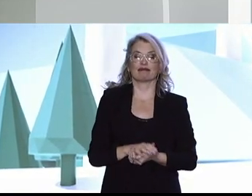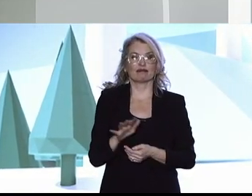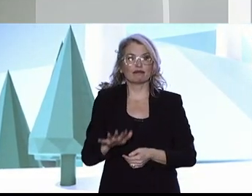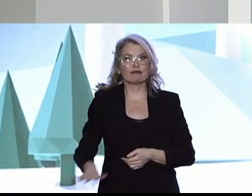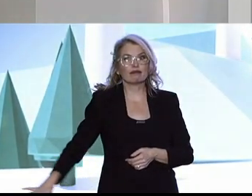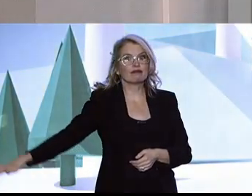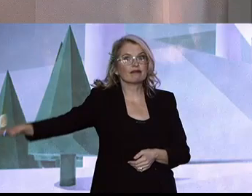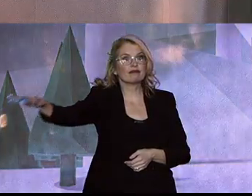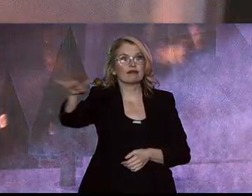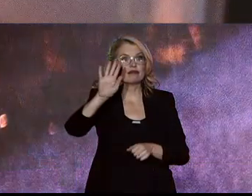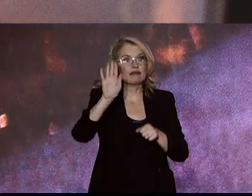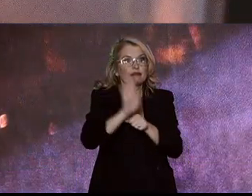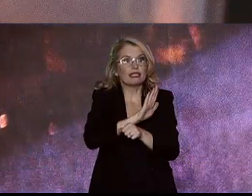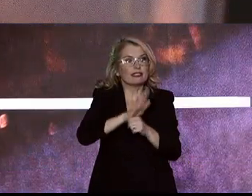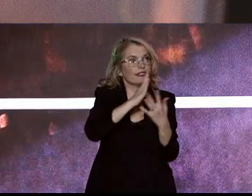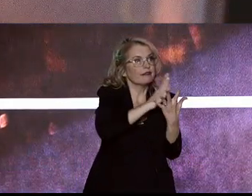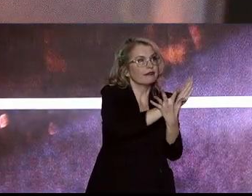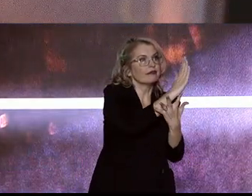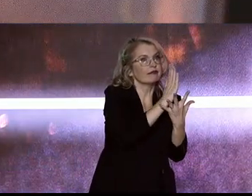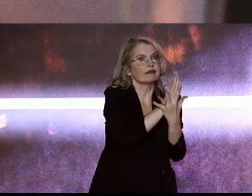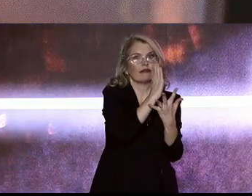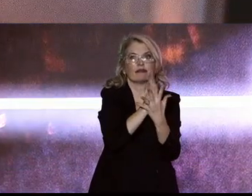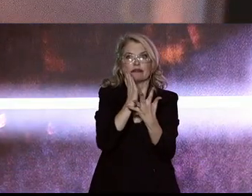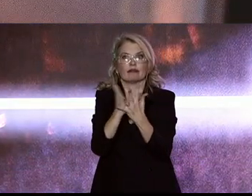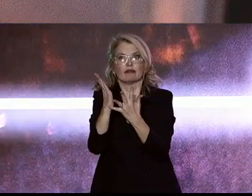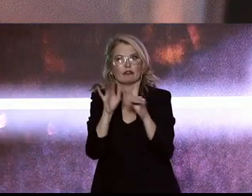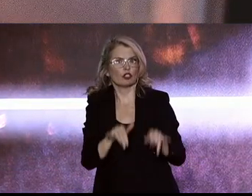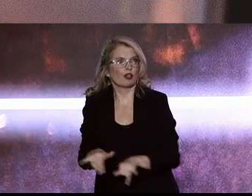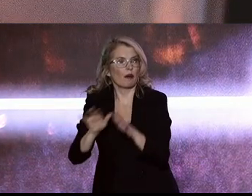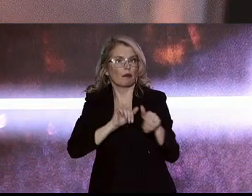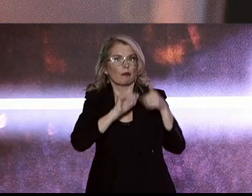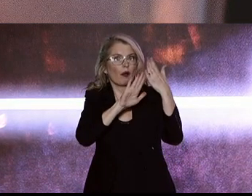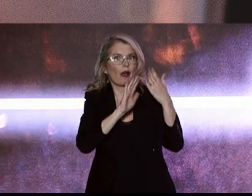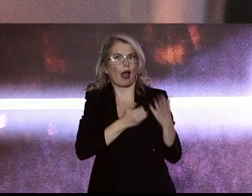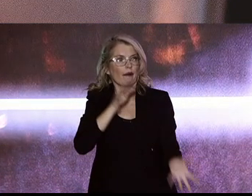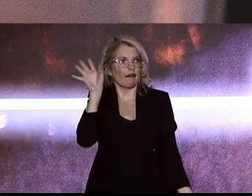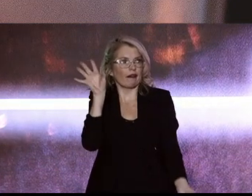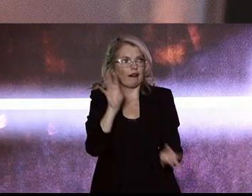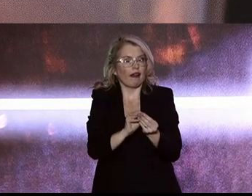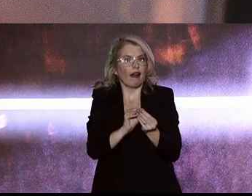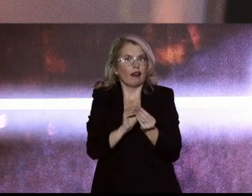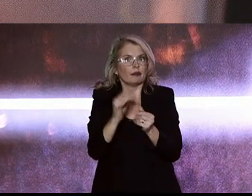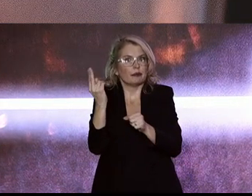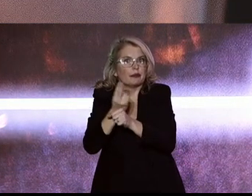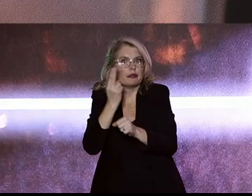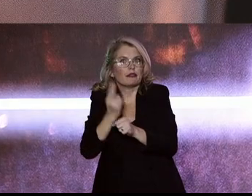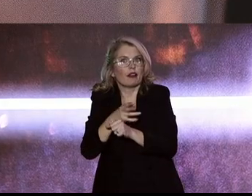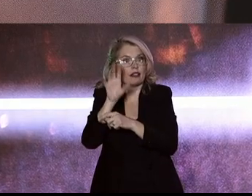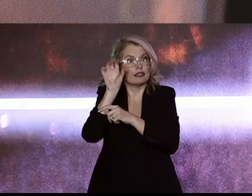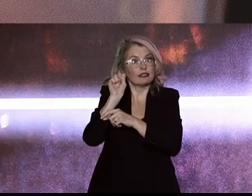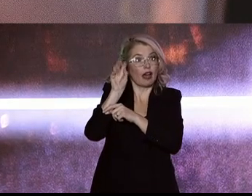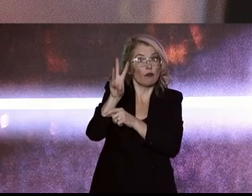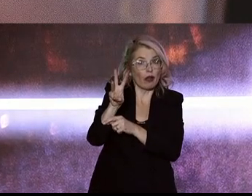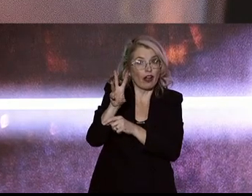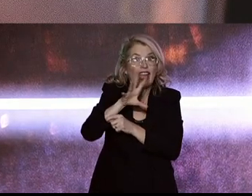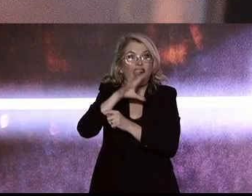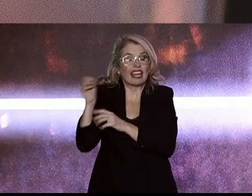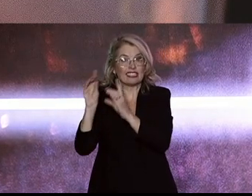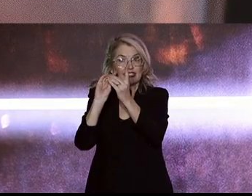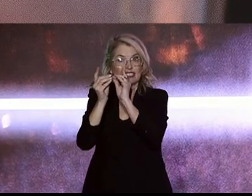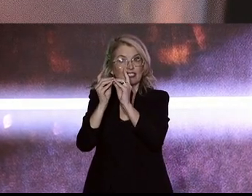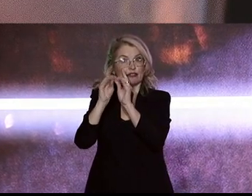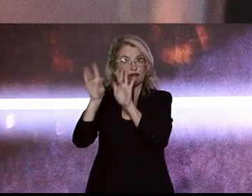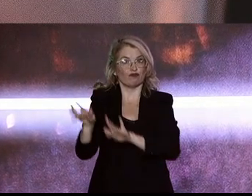Across all areas of business, a common approach is our comprehensive use of software